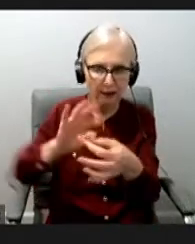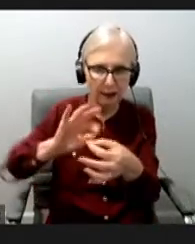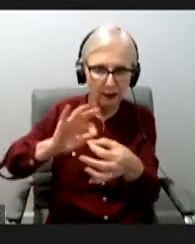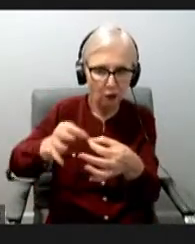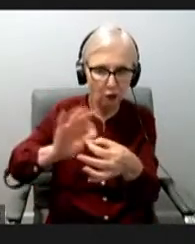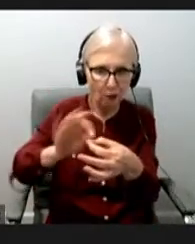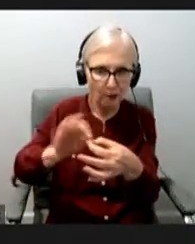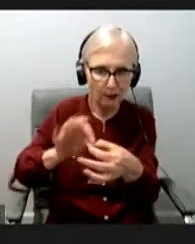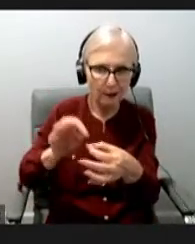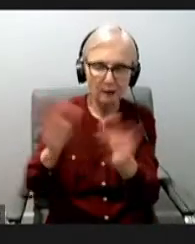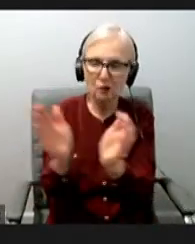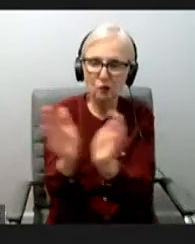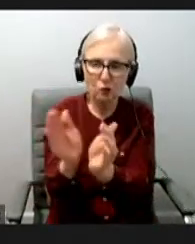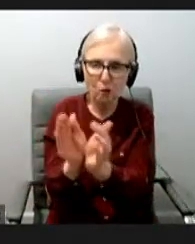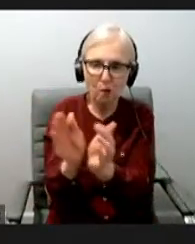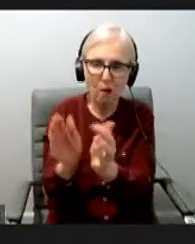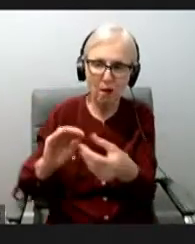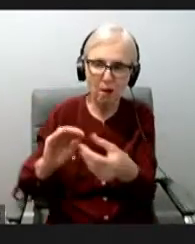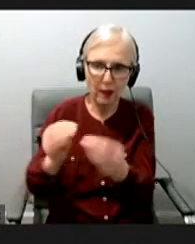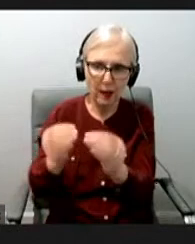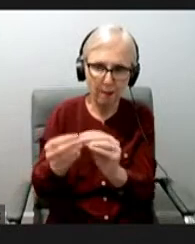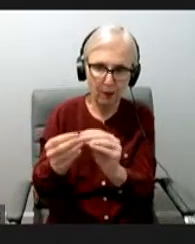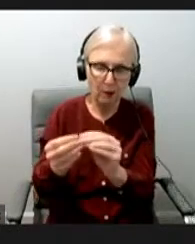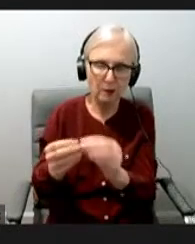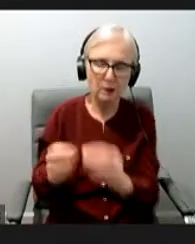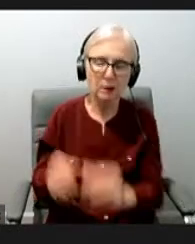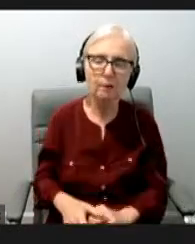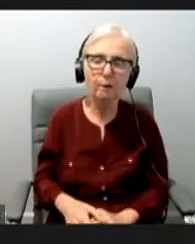numbers. All right, Ivan.